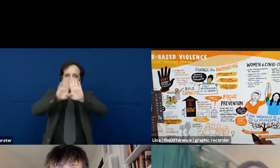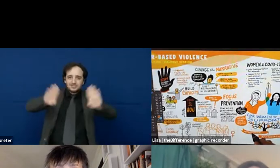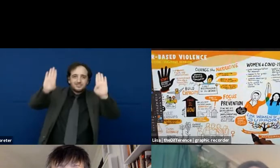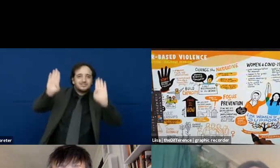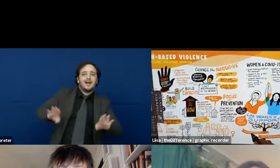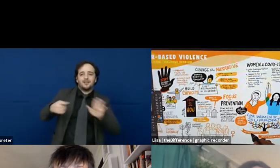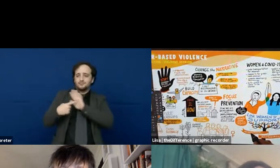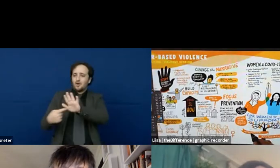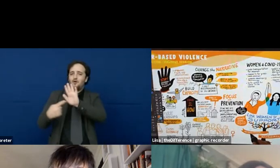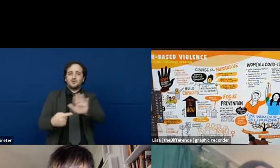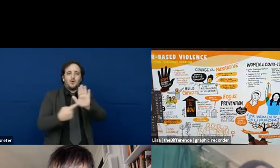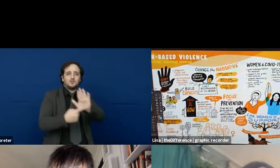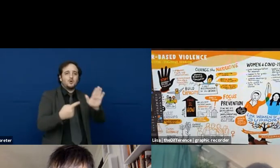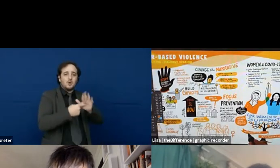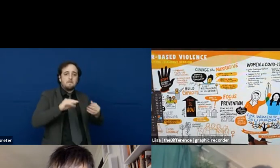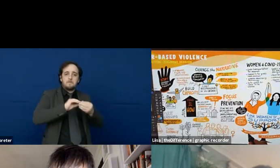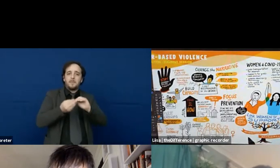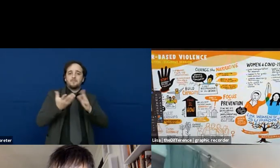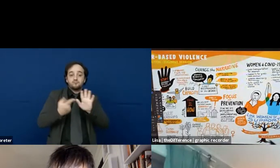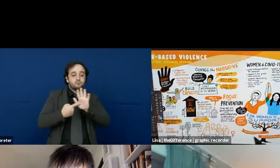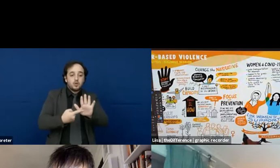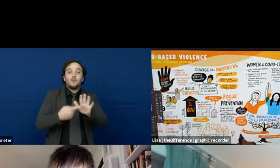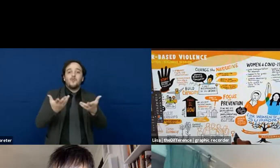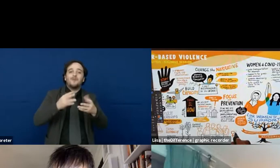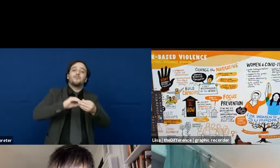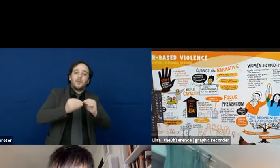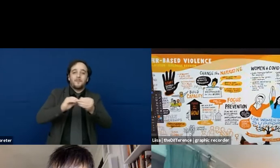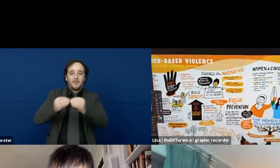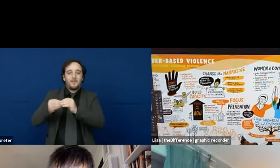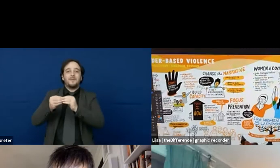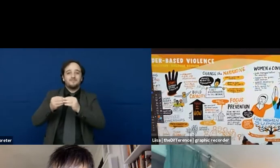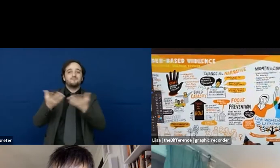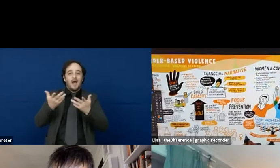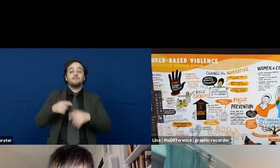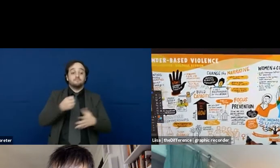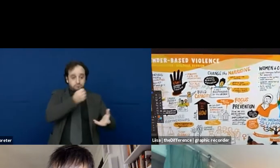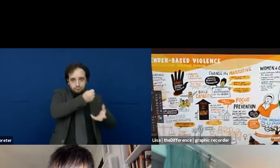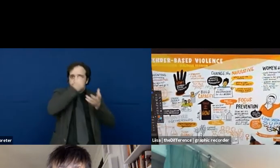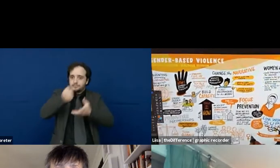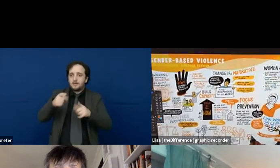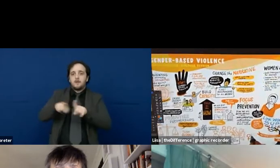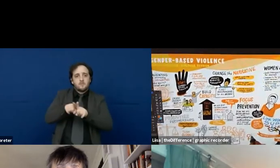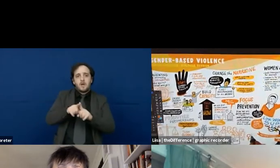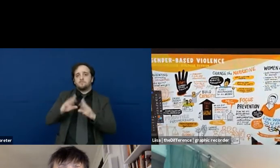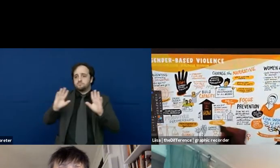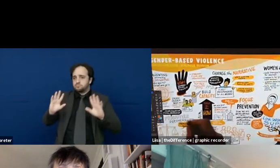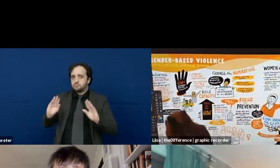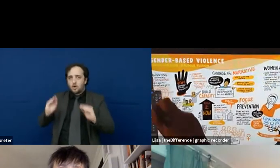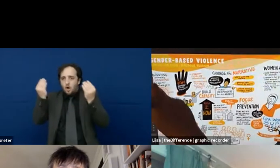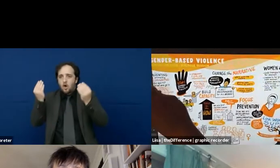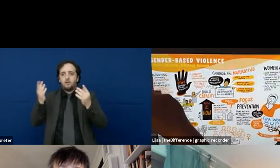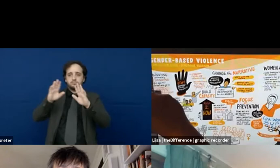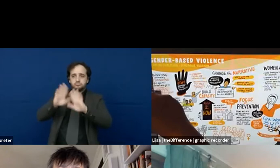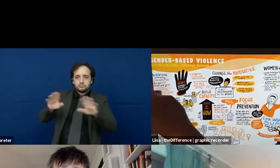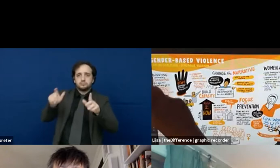work together and create partnership. And I think government have to come also and support them and acknowledge their